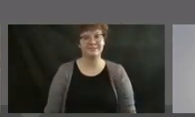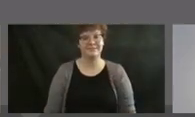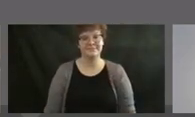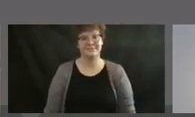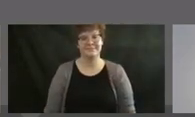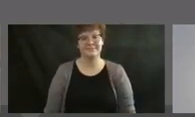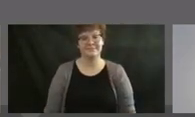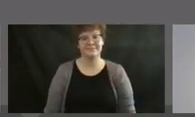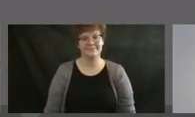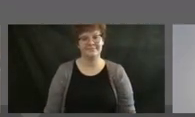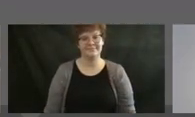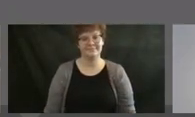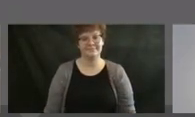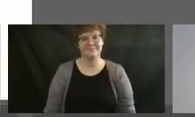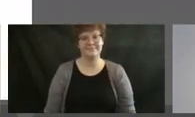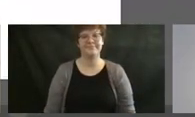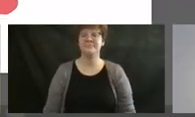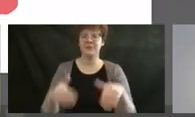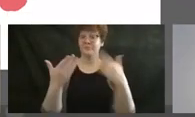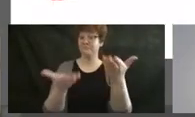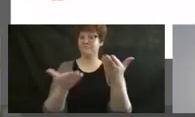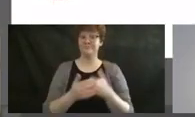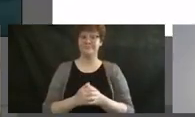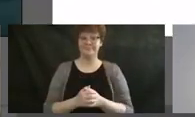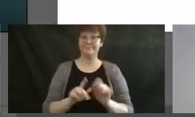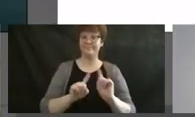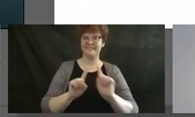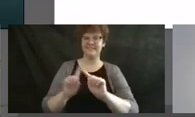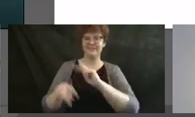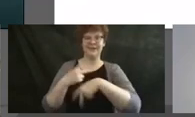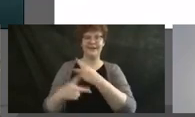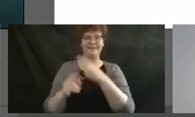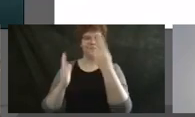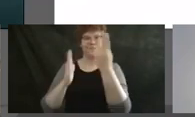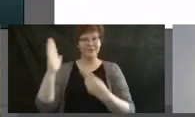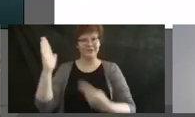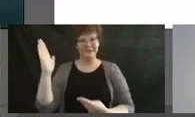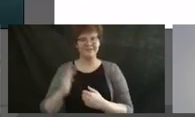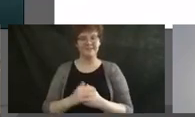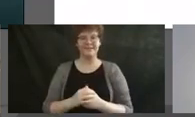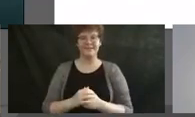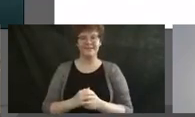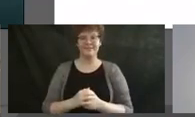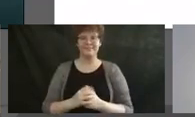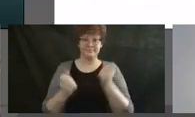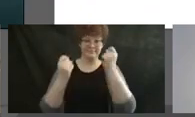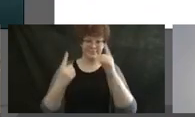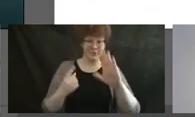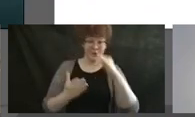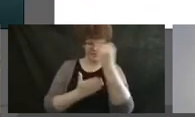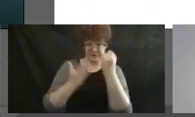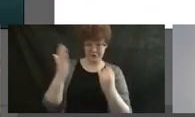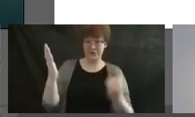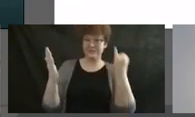So there you have it, different kinds of brushes. for stylized illustrations